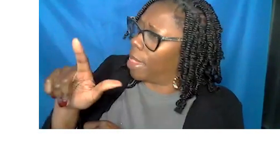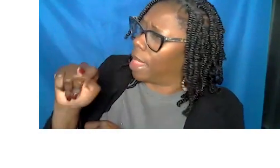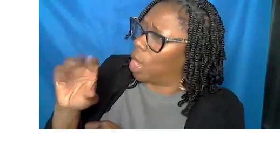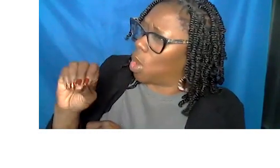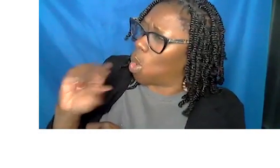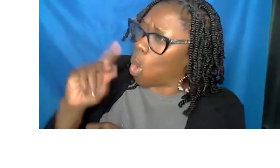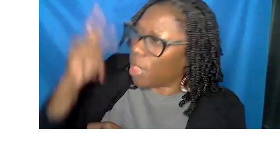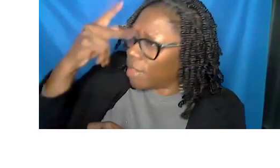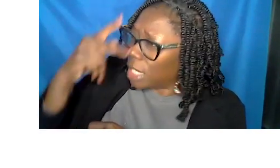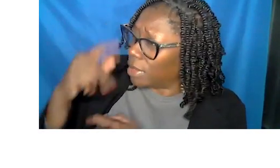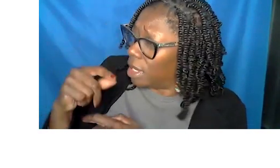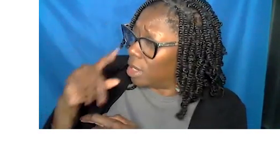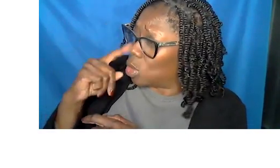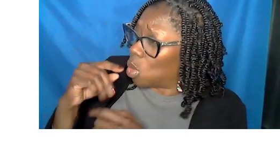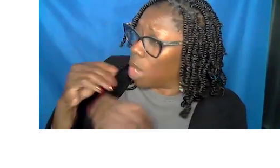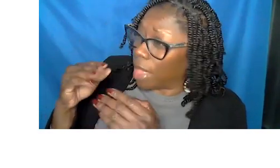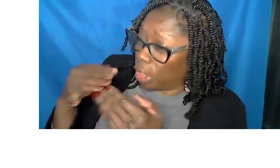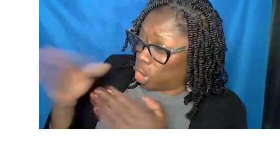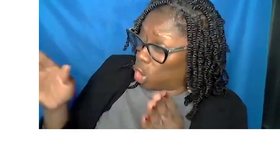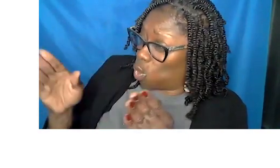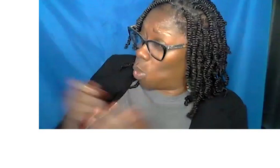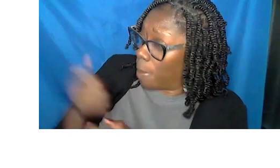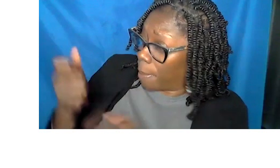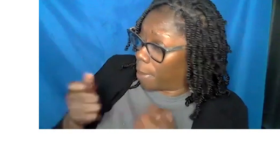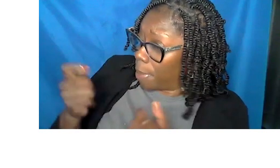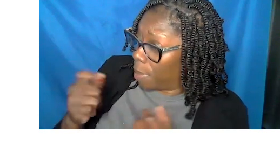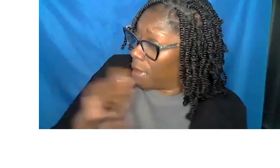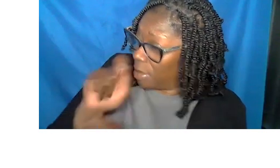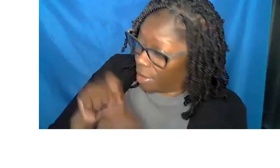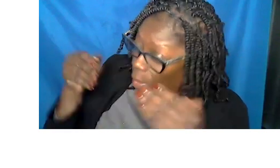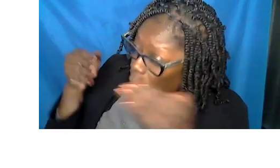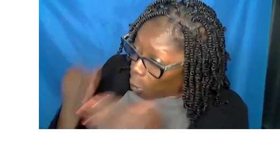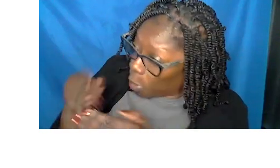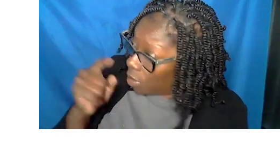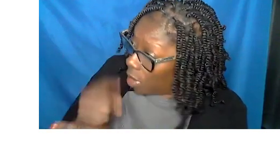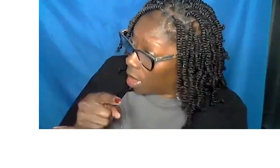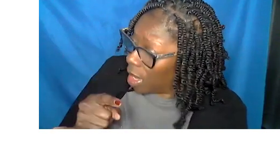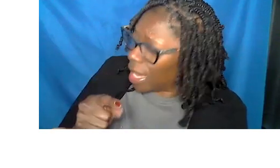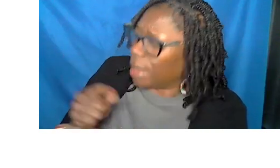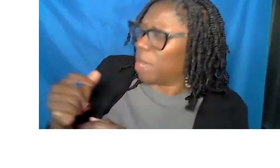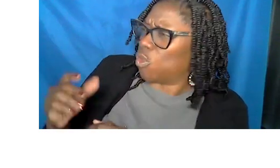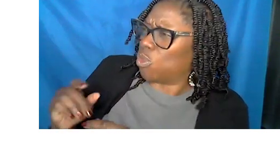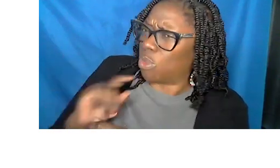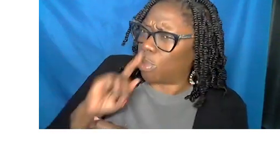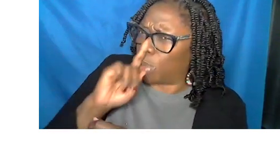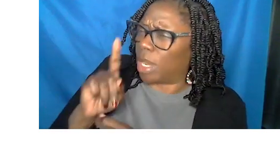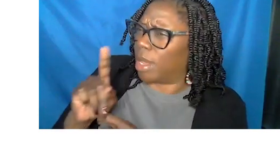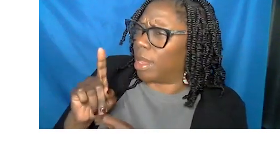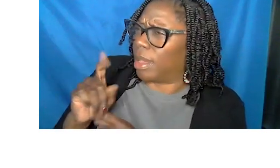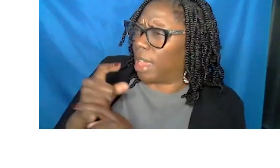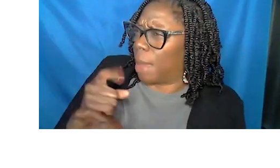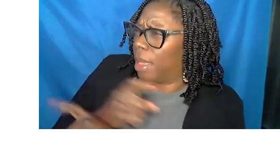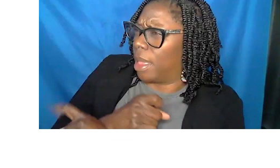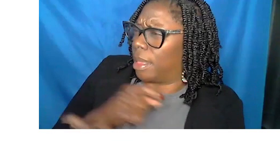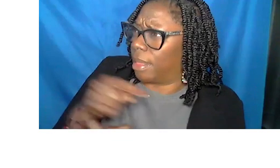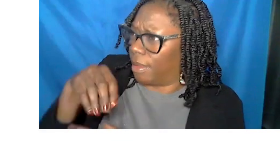those general parameters and just focus on the parameters you want. I think pretty sophisticated stuff when you